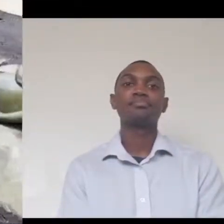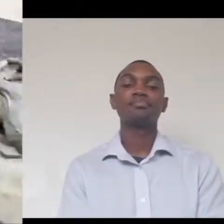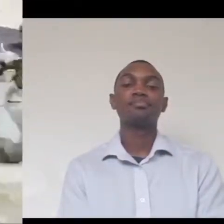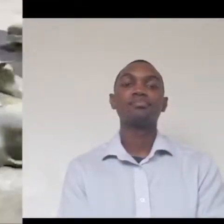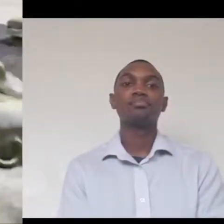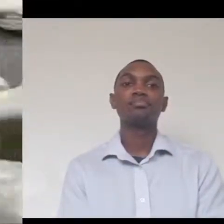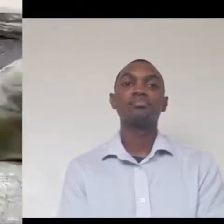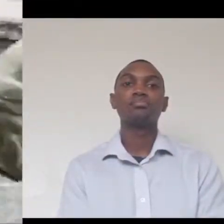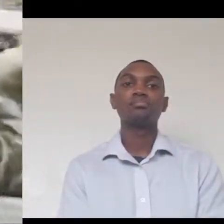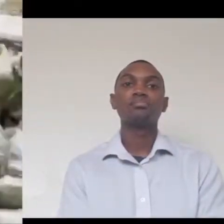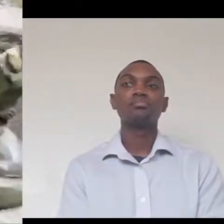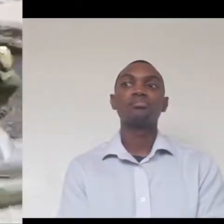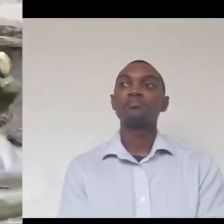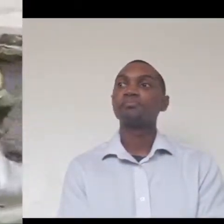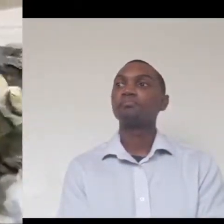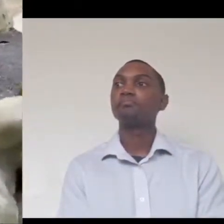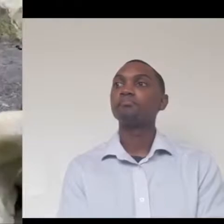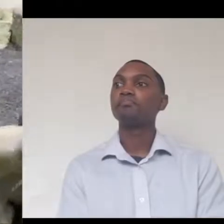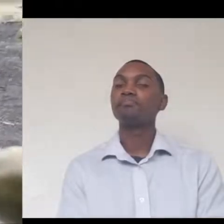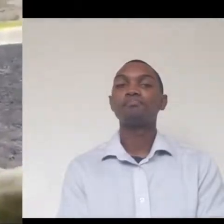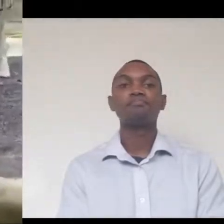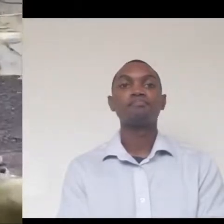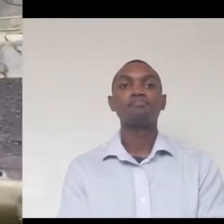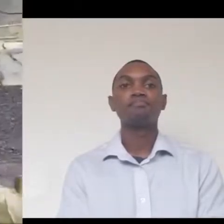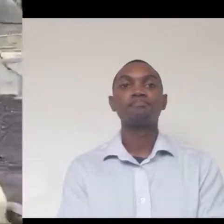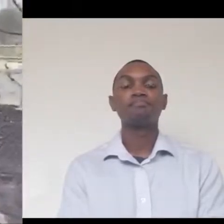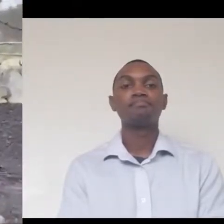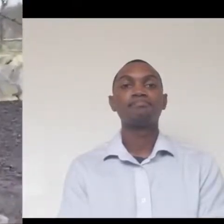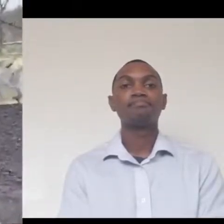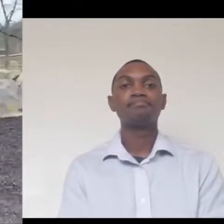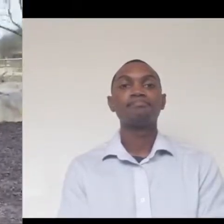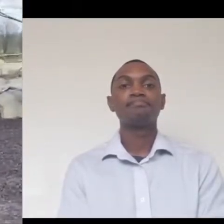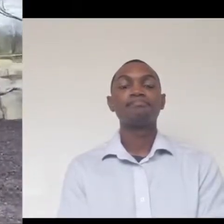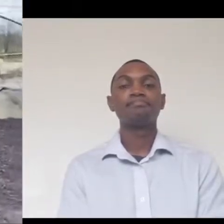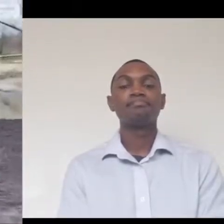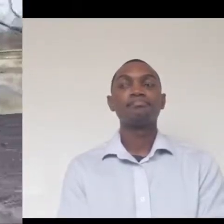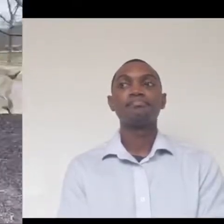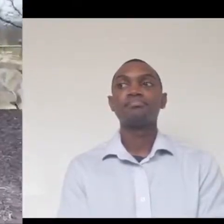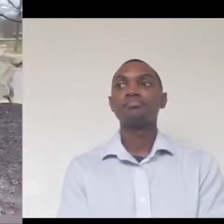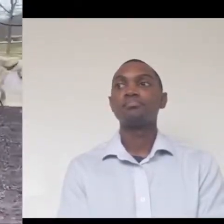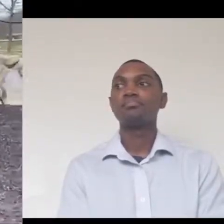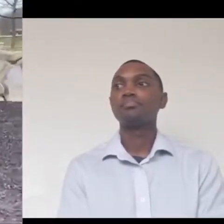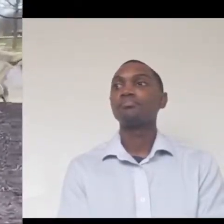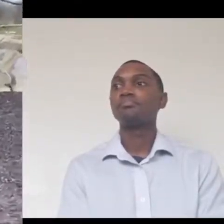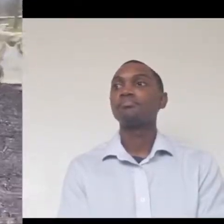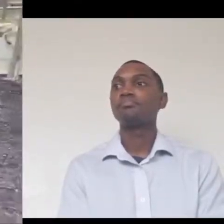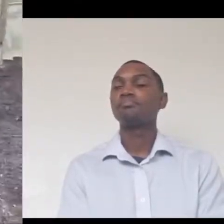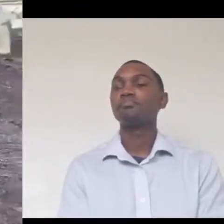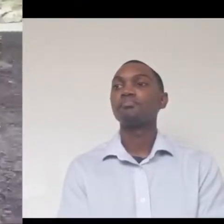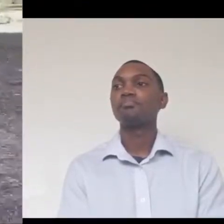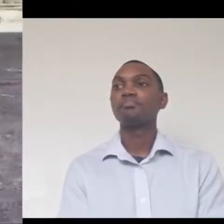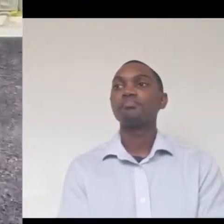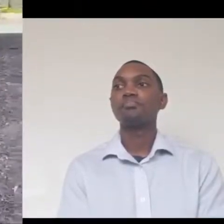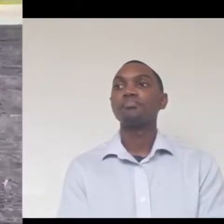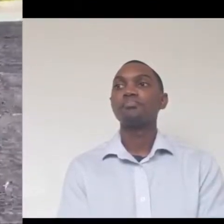Ooh, we're not sure of the statue. It looks like some lions. The actual lions are locked inside, so that would be a little too scary.